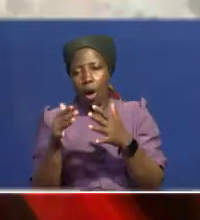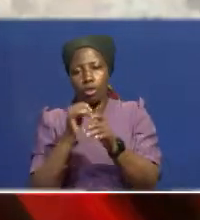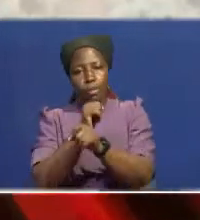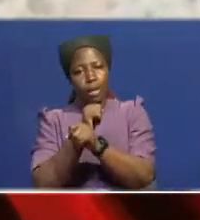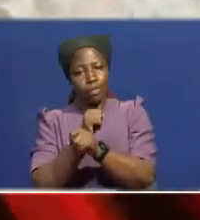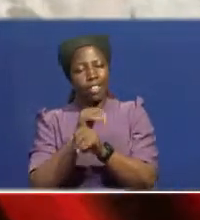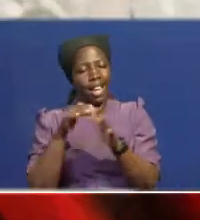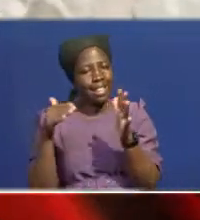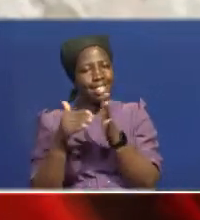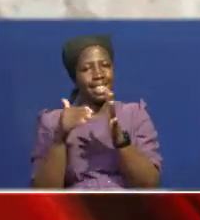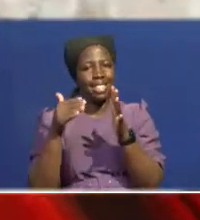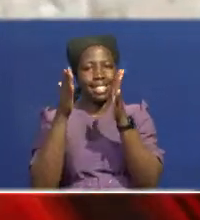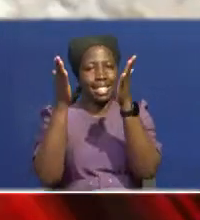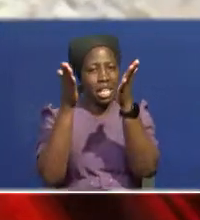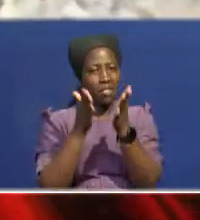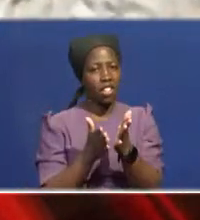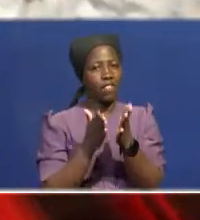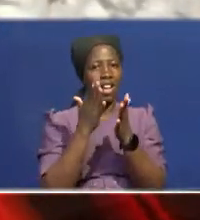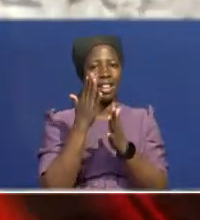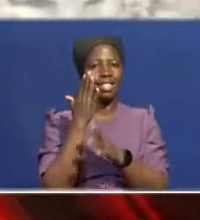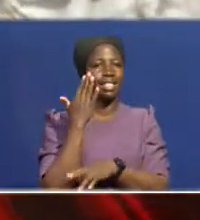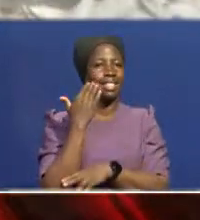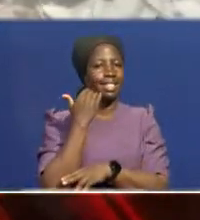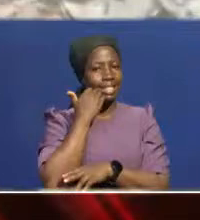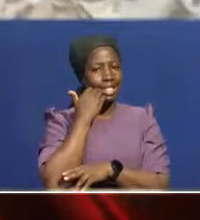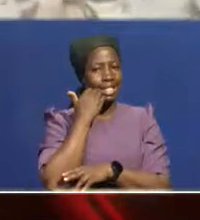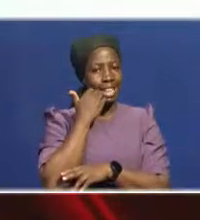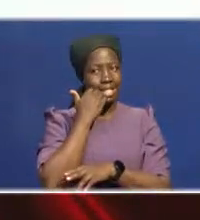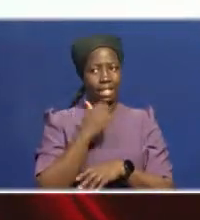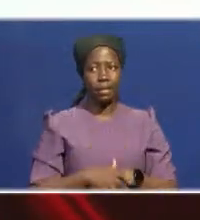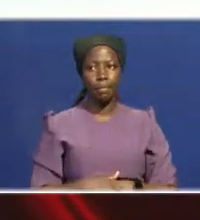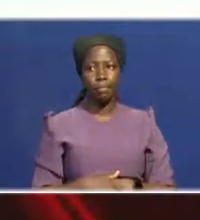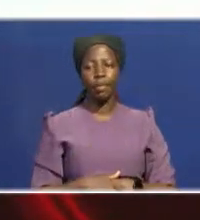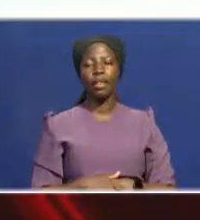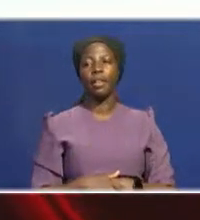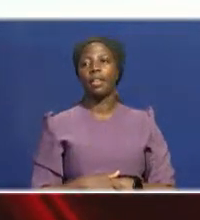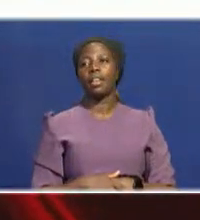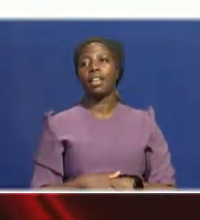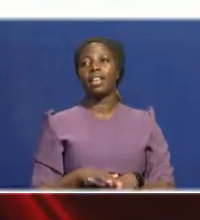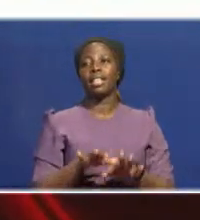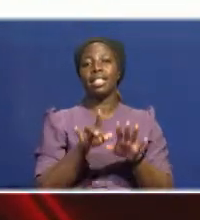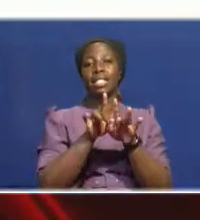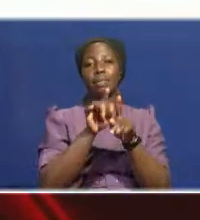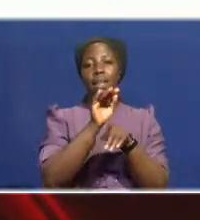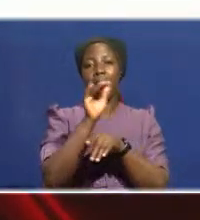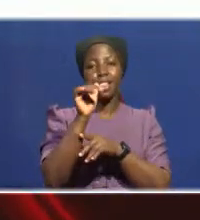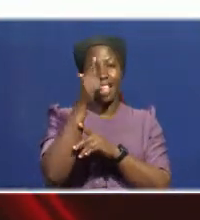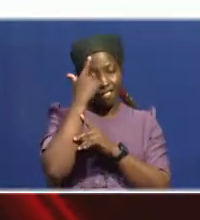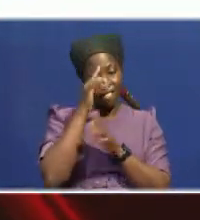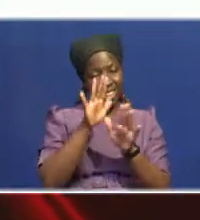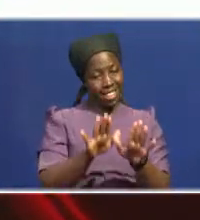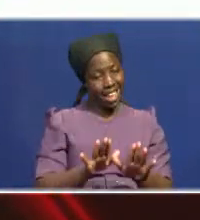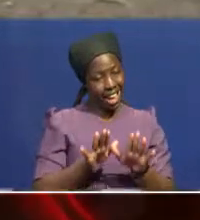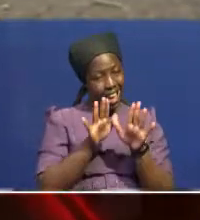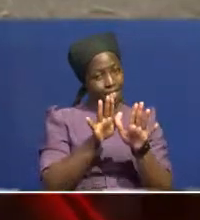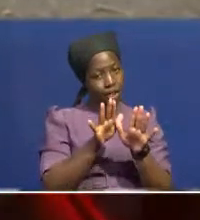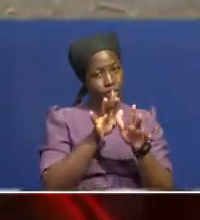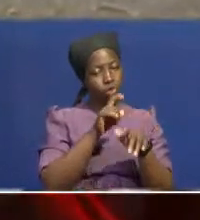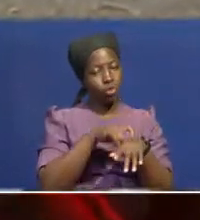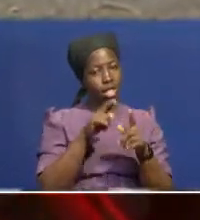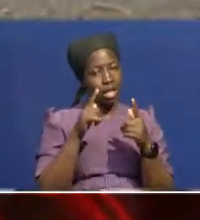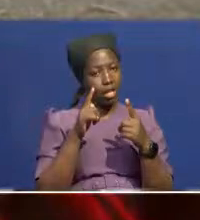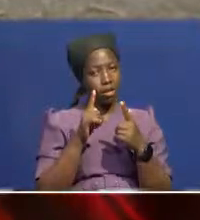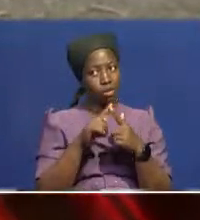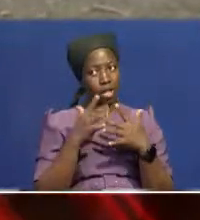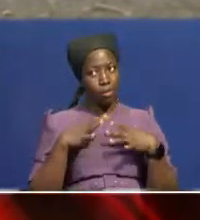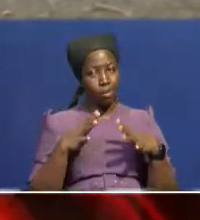fever. VSF Swiss Kenya Area Program Manager Douglas Machuchu asked for extreme caution among herders while assisting